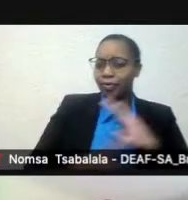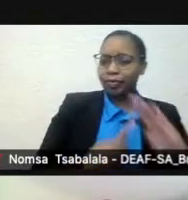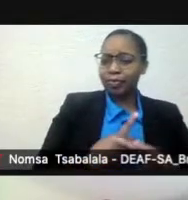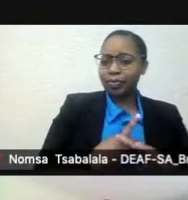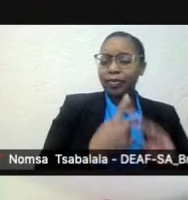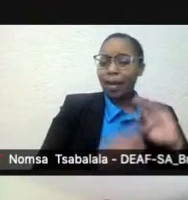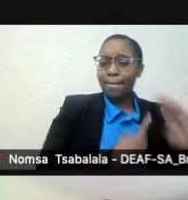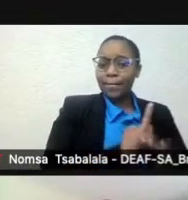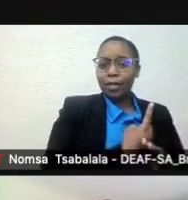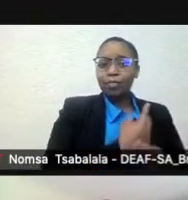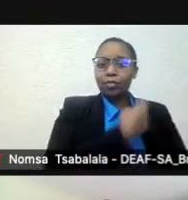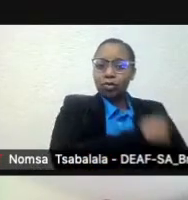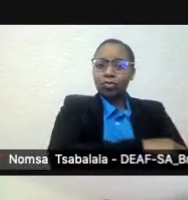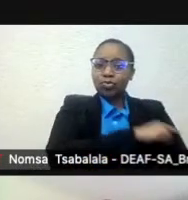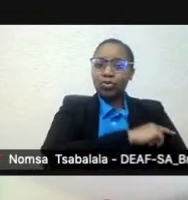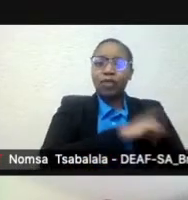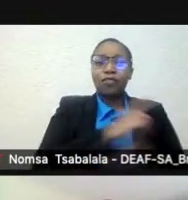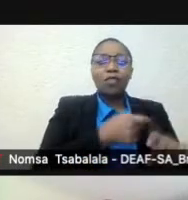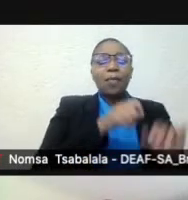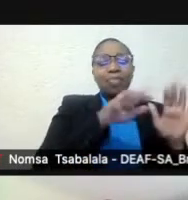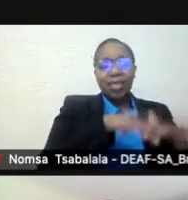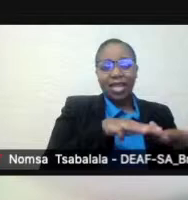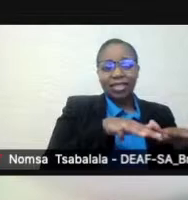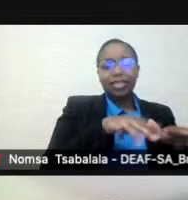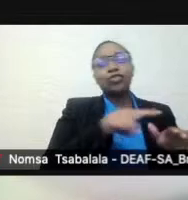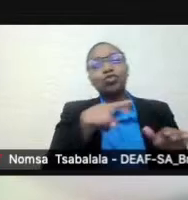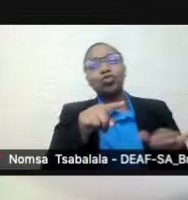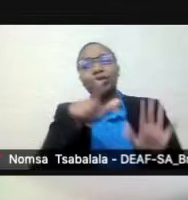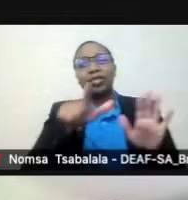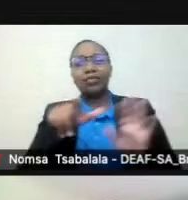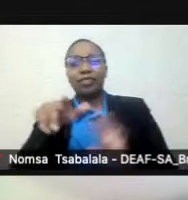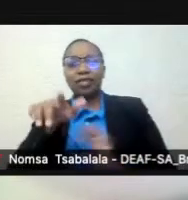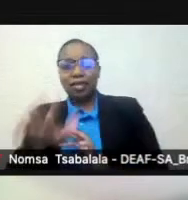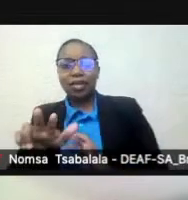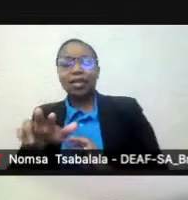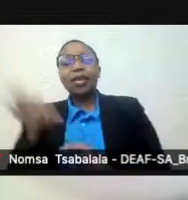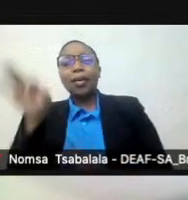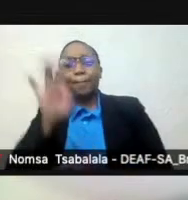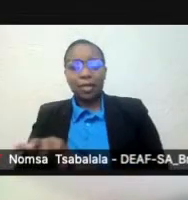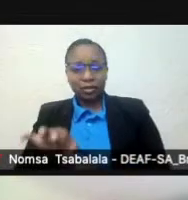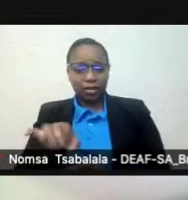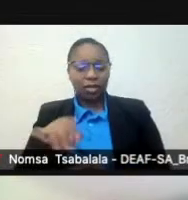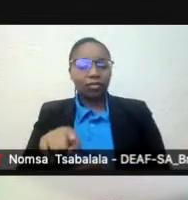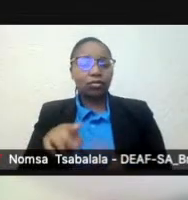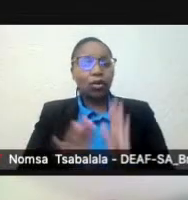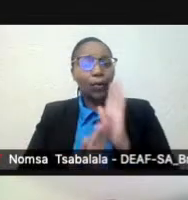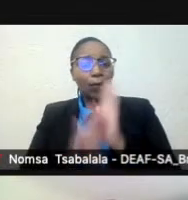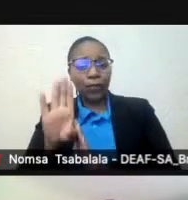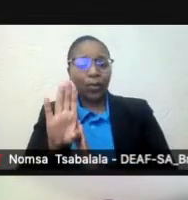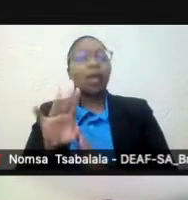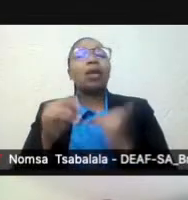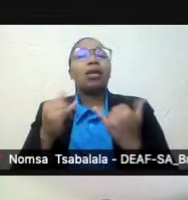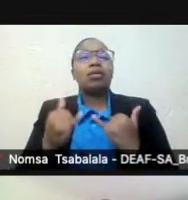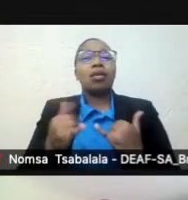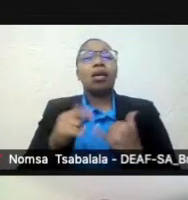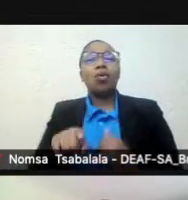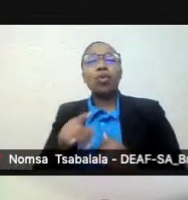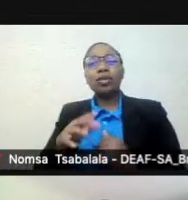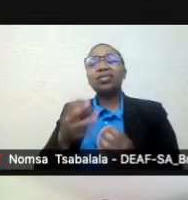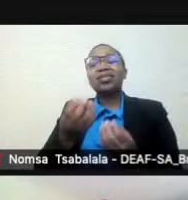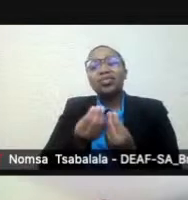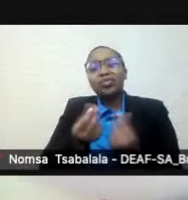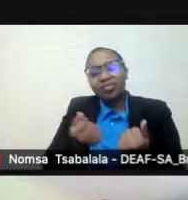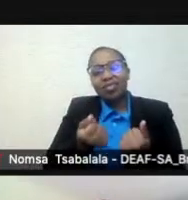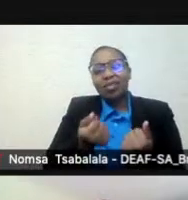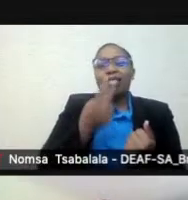78 admissions, but other provinces also starting to increase, small increases for now, but we're noting increases in admissions